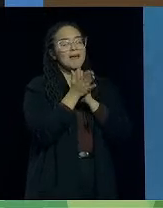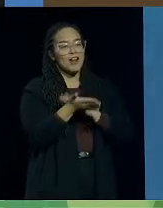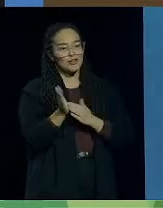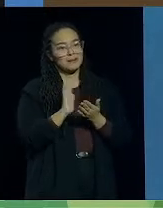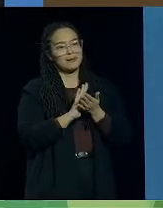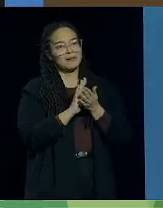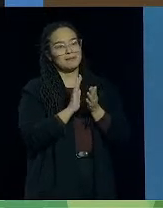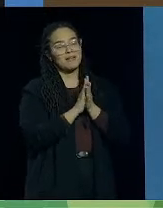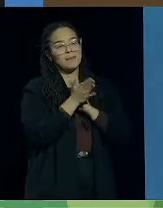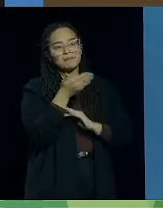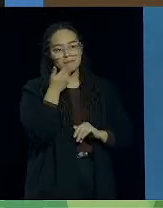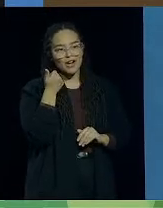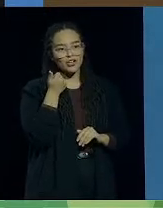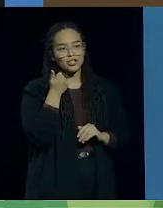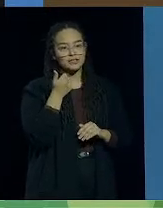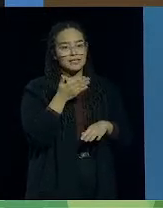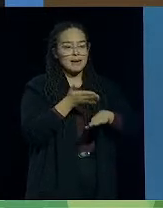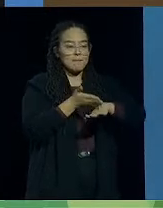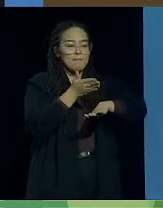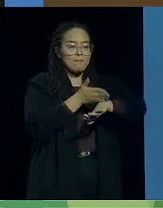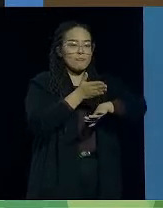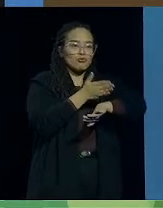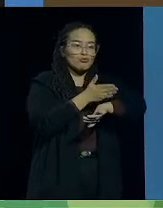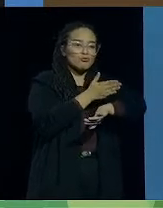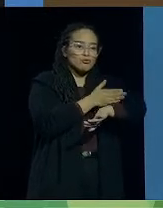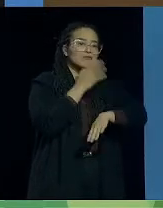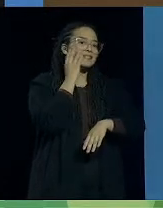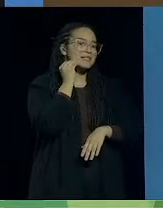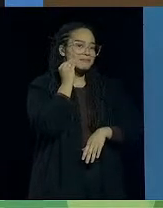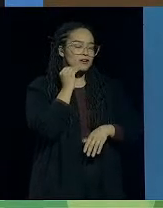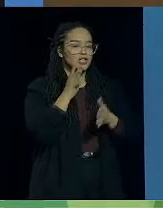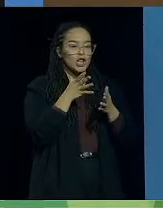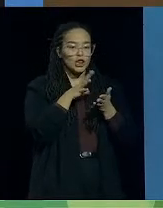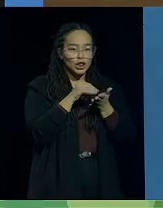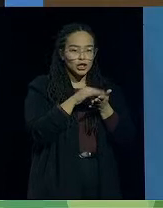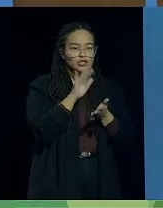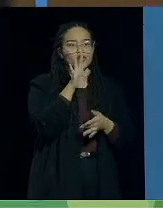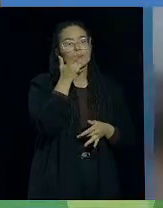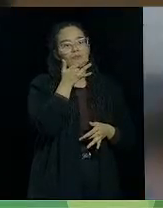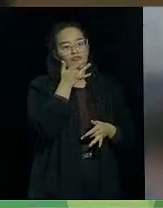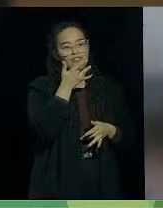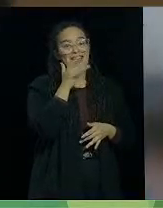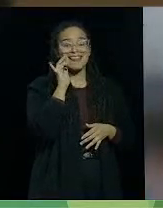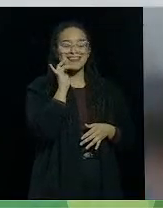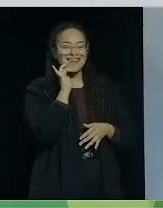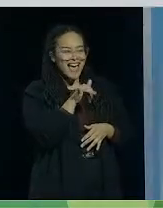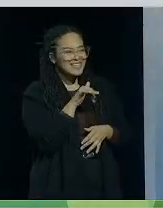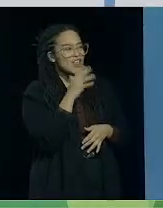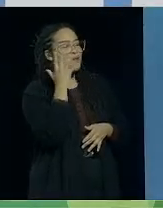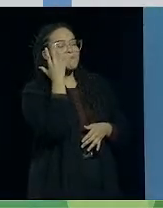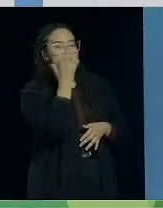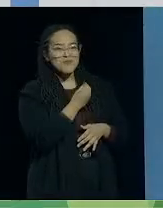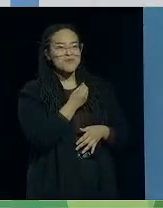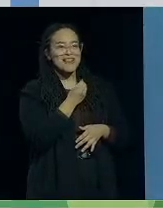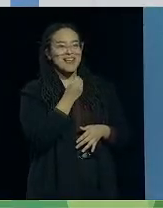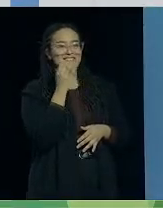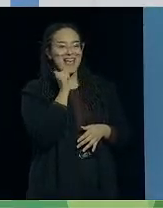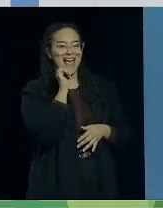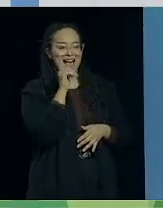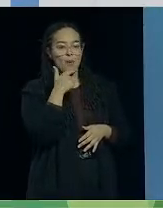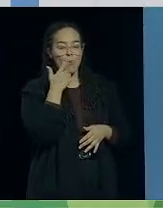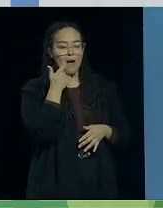gets as it builds on its own experiences and learns your preferences. And that's the beauty of AI, and why I'm